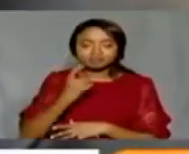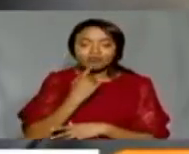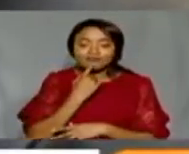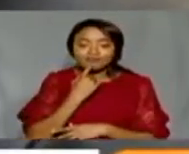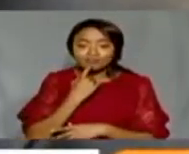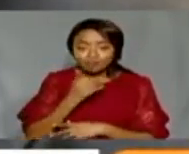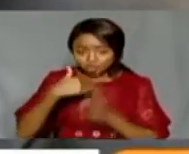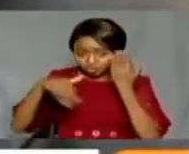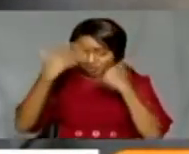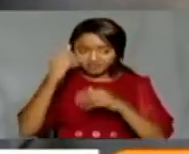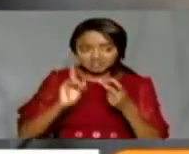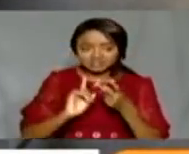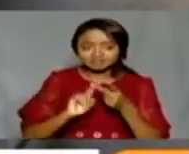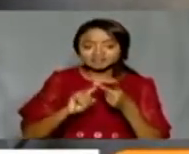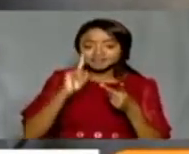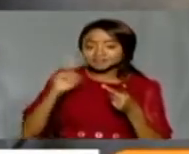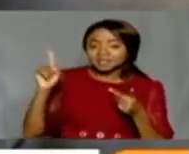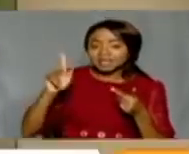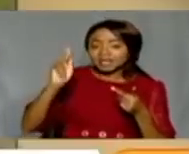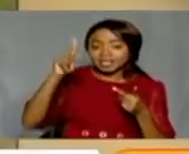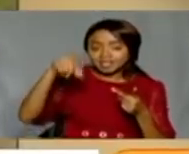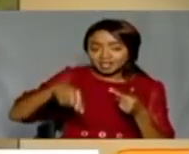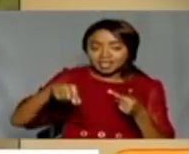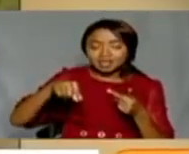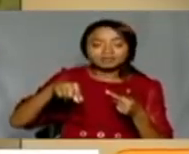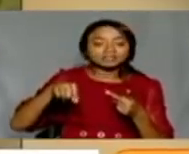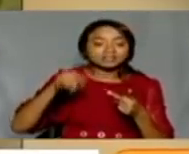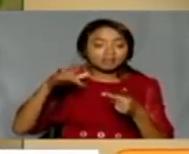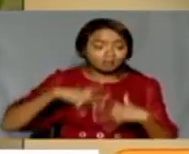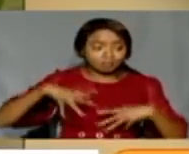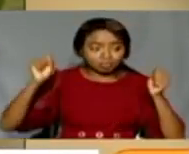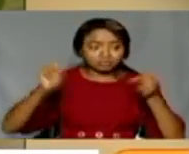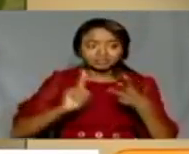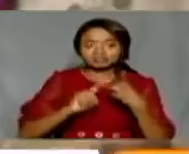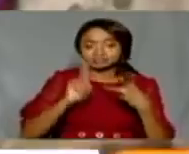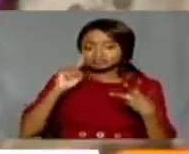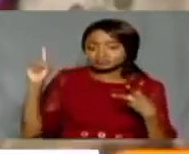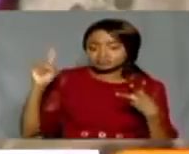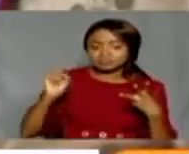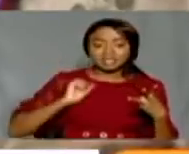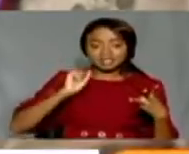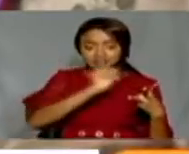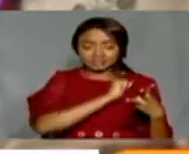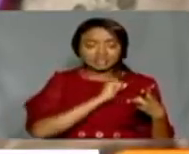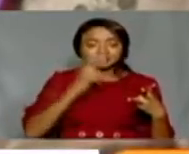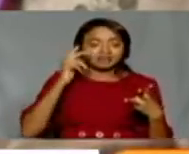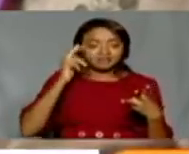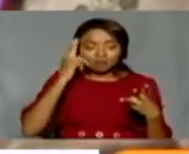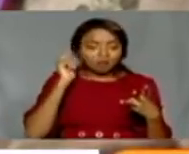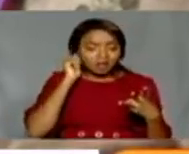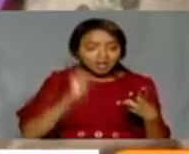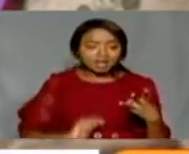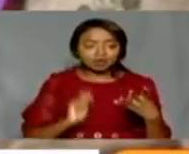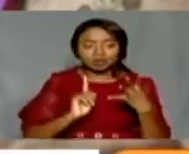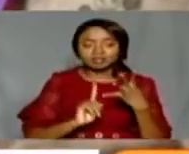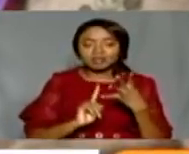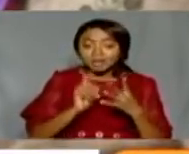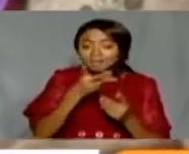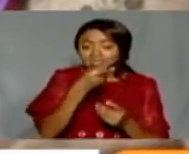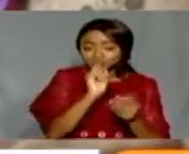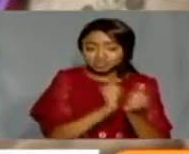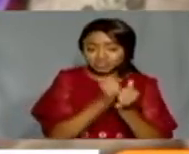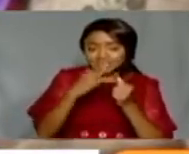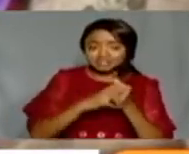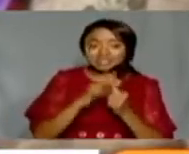Ole Naikuni, former Kenya Airways boss, Stephen Ole Ntutu, former Senator for Narok. On November 24, 2019, Mzee